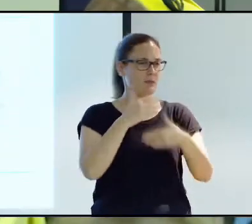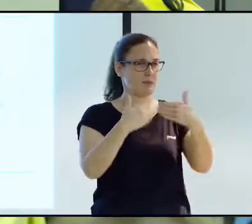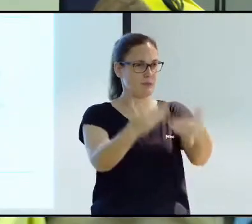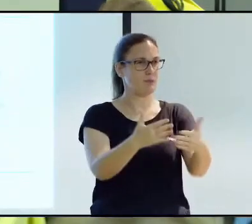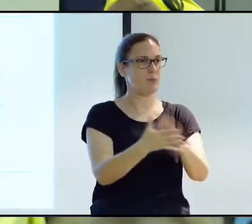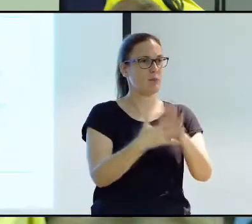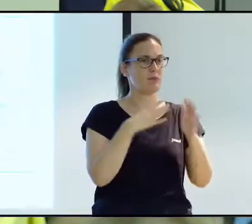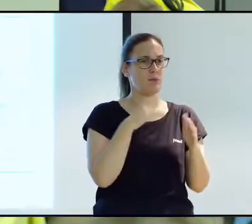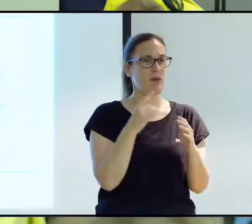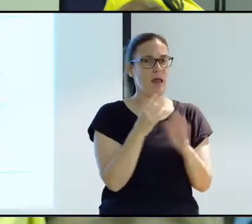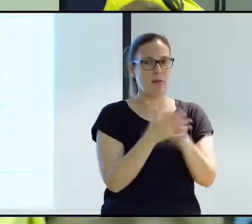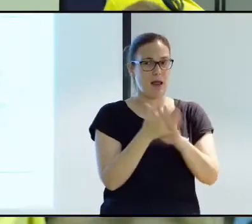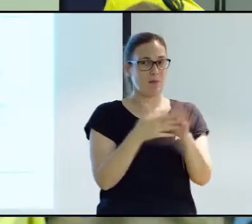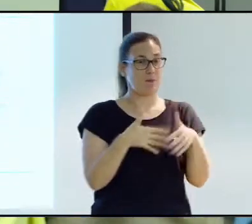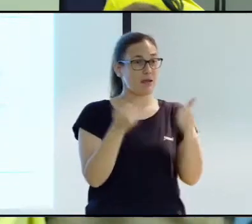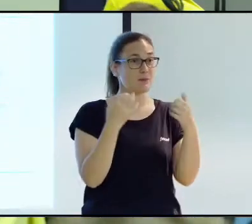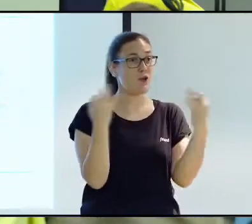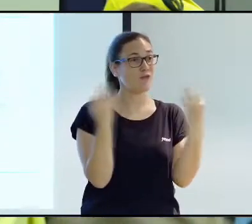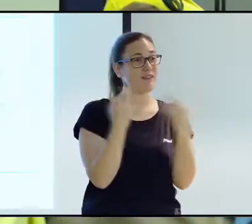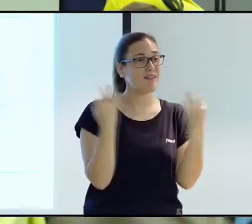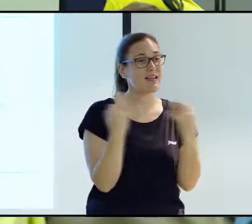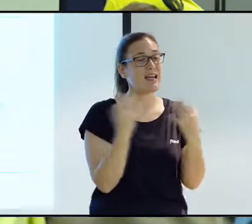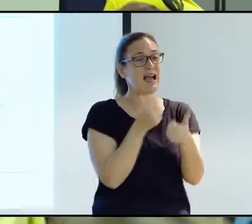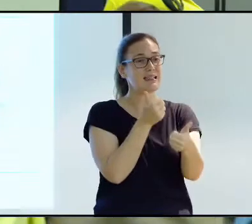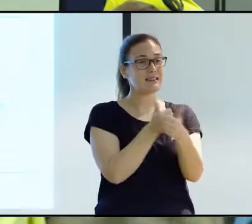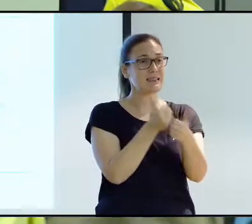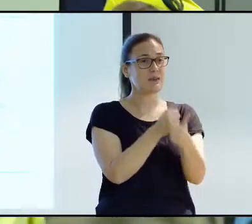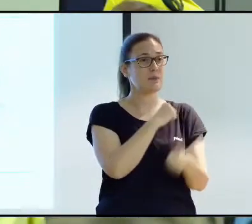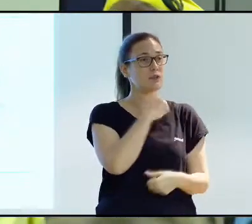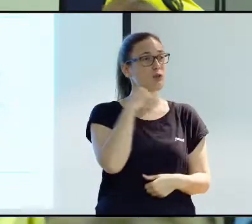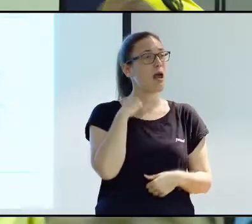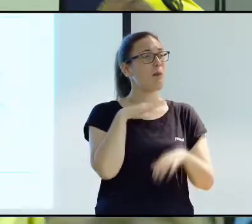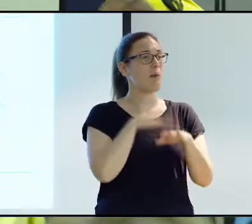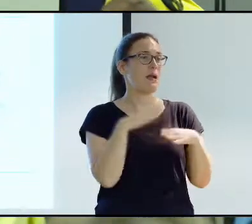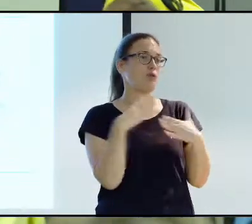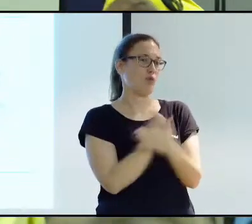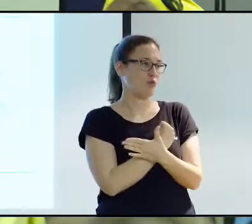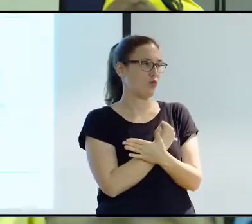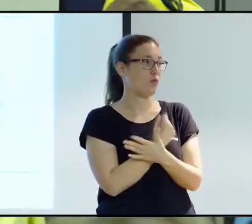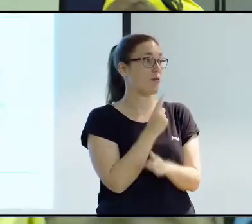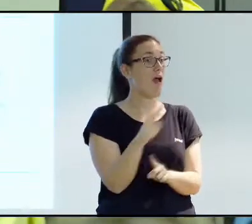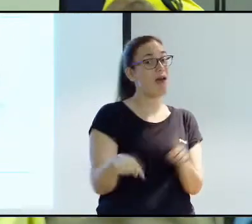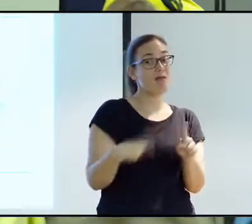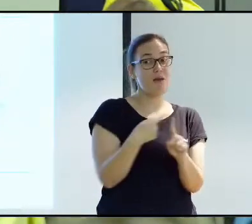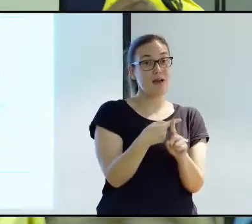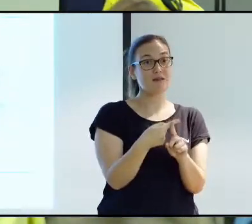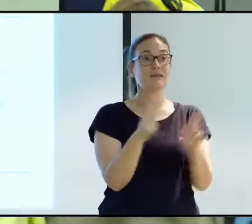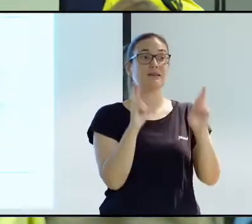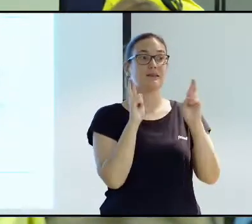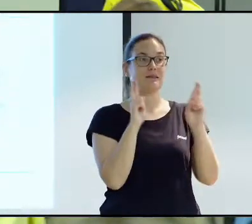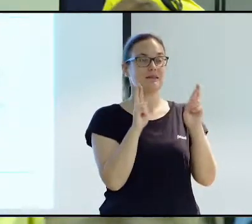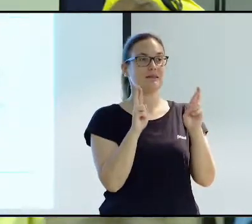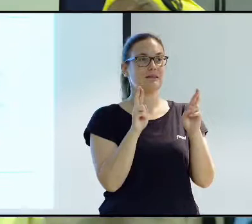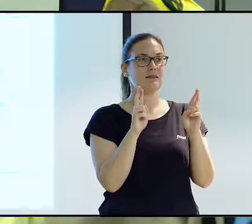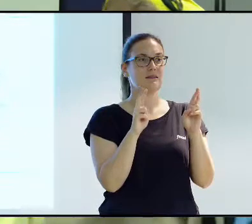talking about some proposed changes. And when we talk about personal assistance, we mean everybody should